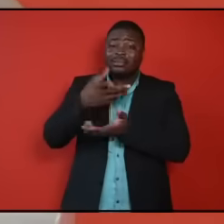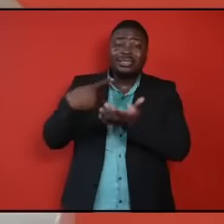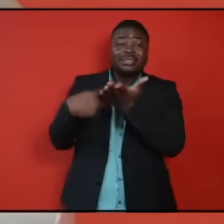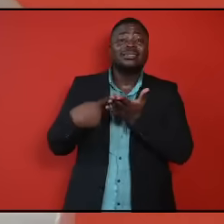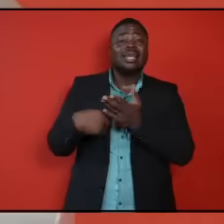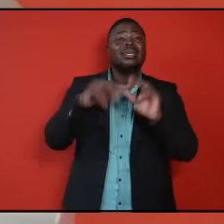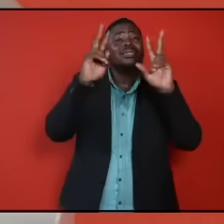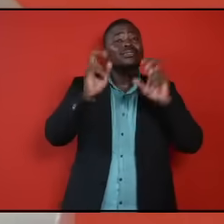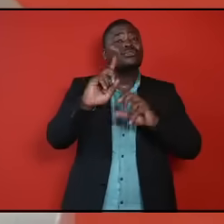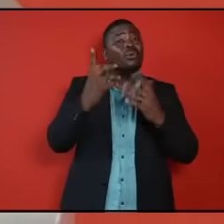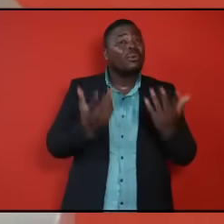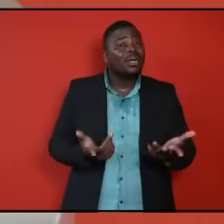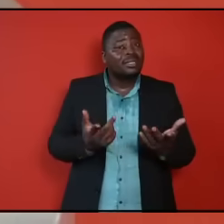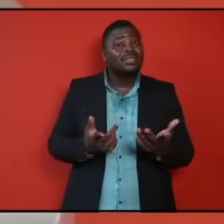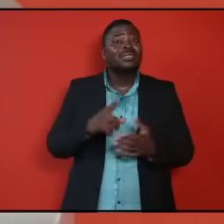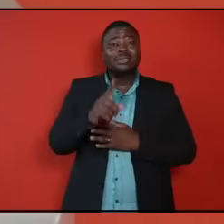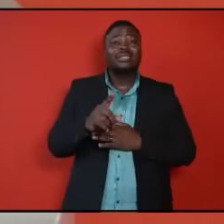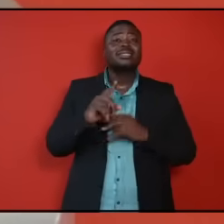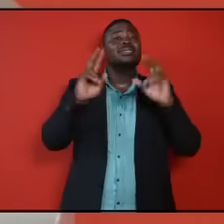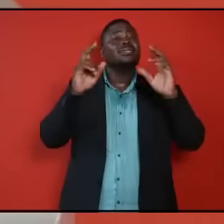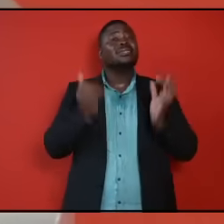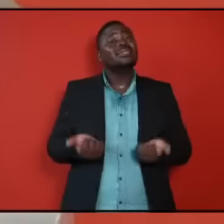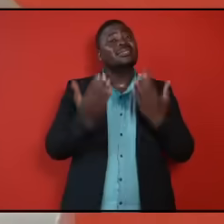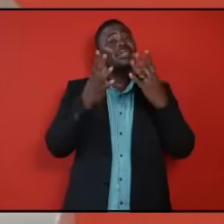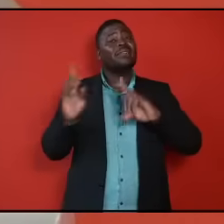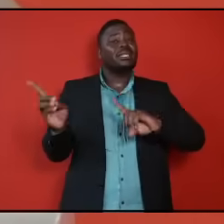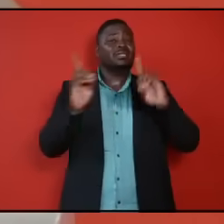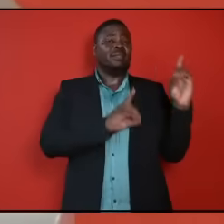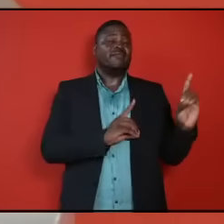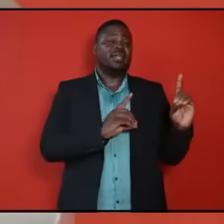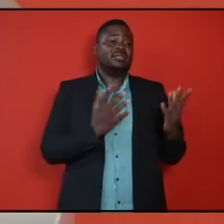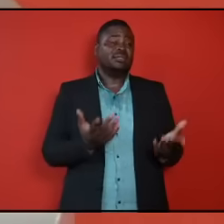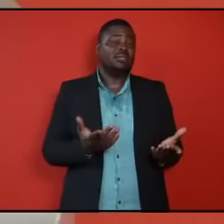When a person doesn't deliver, that should be a headline.